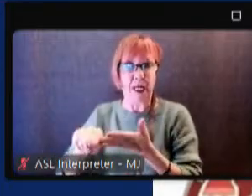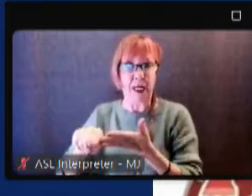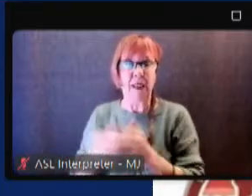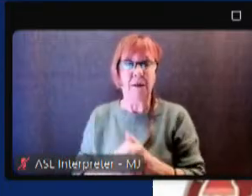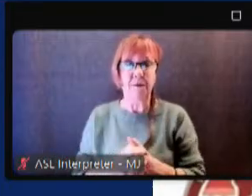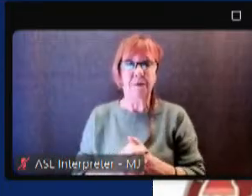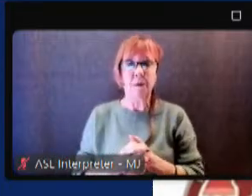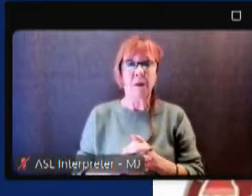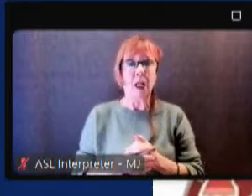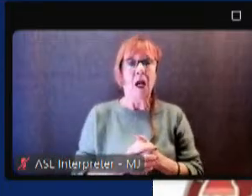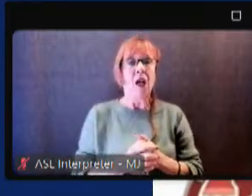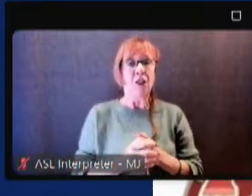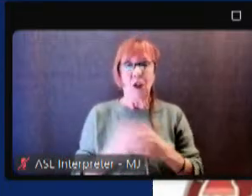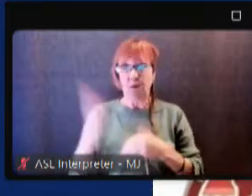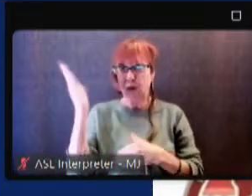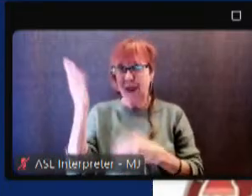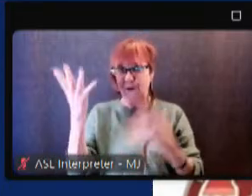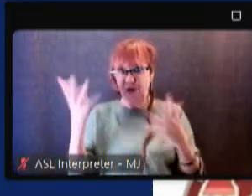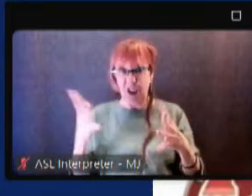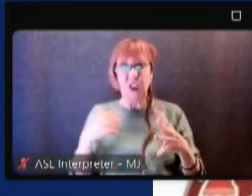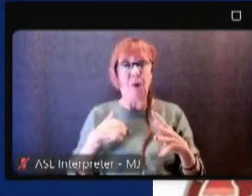for any further questions. Thank you.